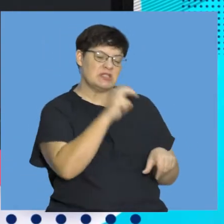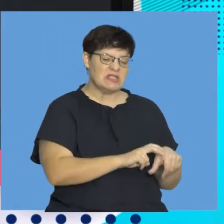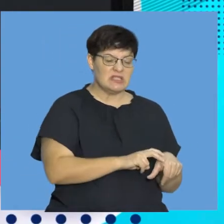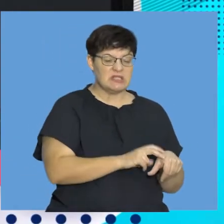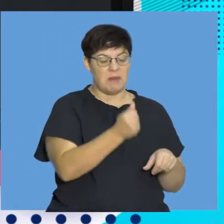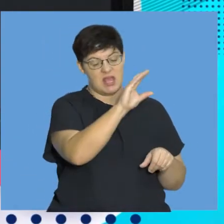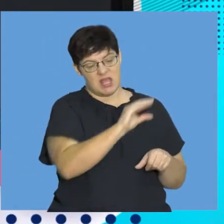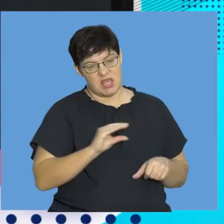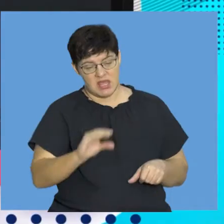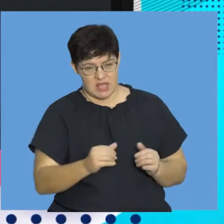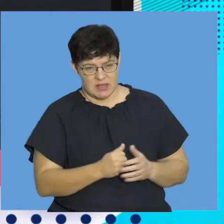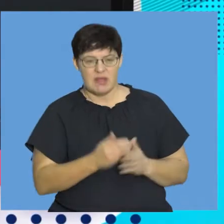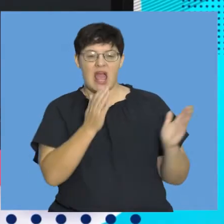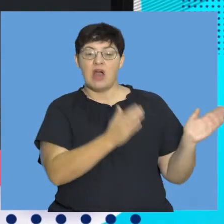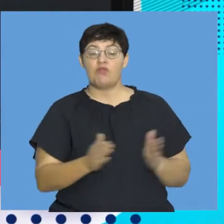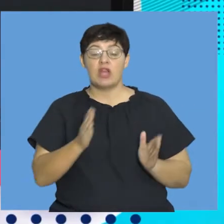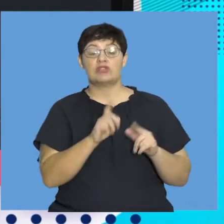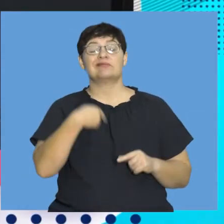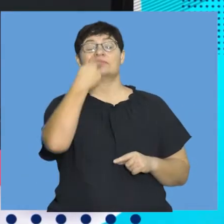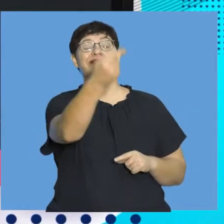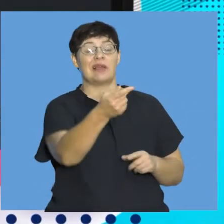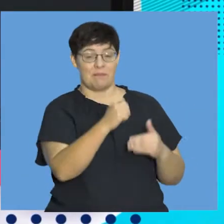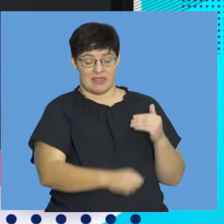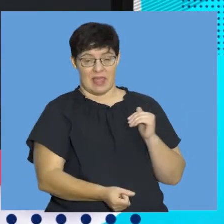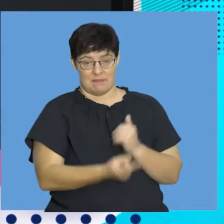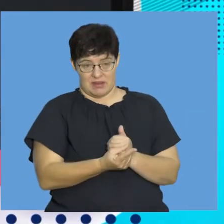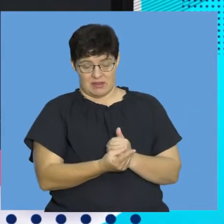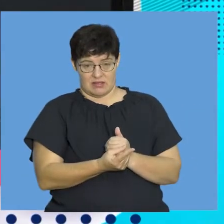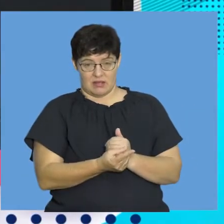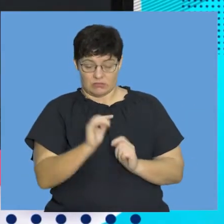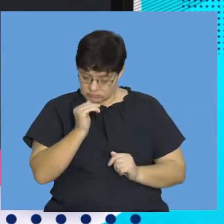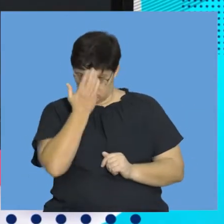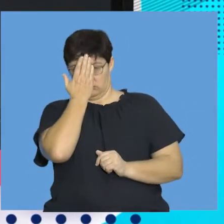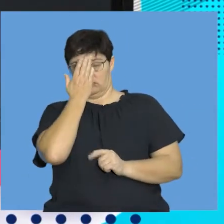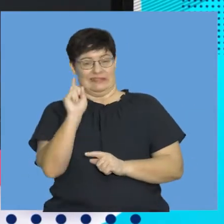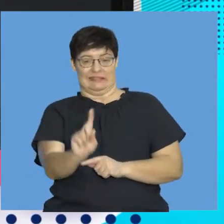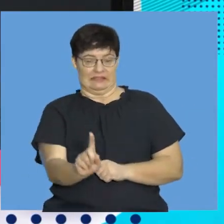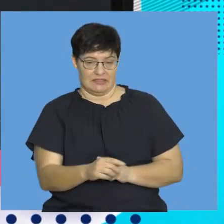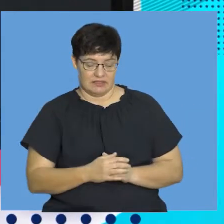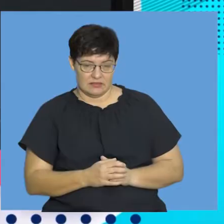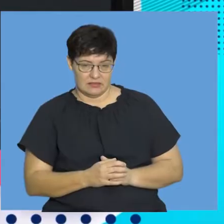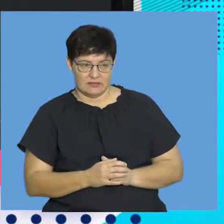X amount of money, let me make arrangements now for it, so you are planning in advance.